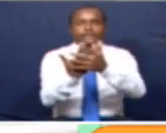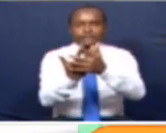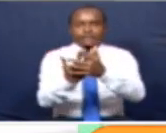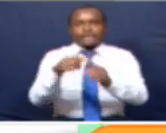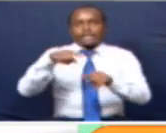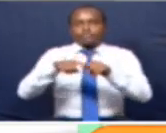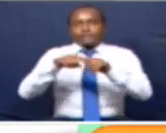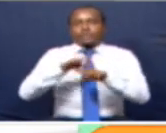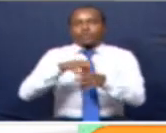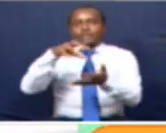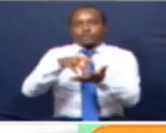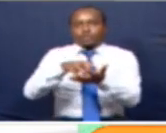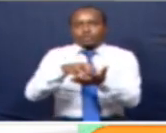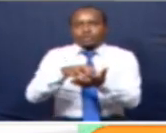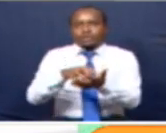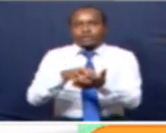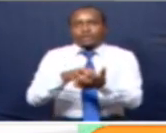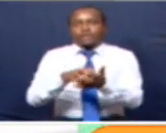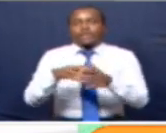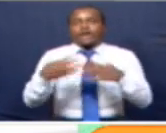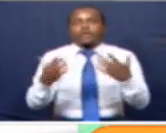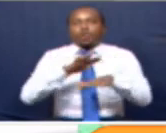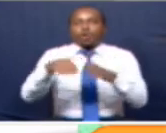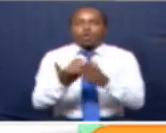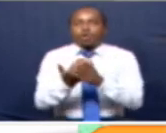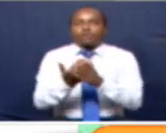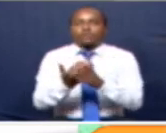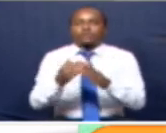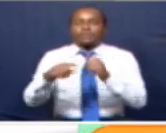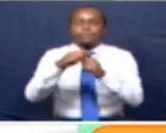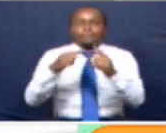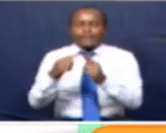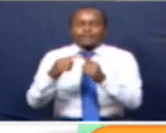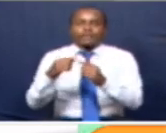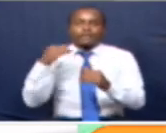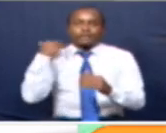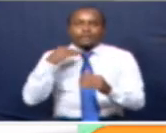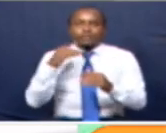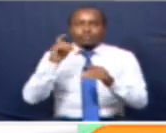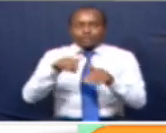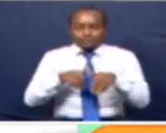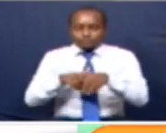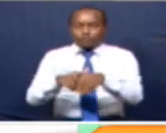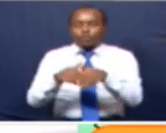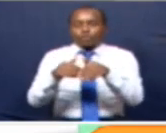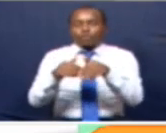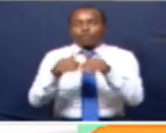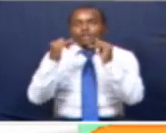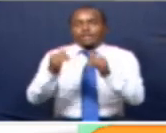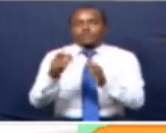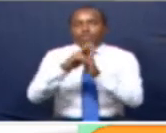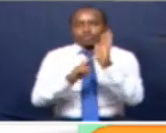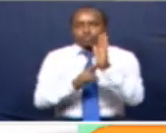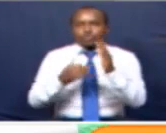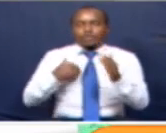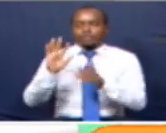mitigating circumstances, and now all murder convicts will have to await the formulation of new guidelines to have their sentences